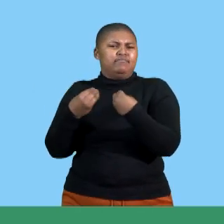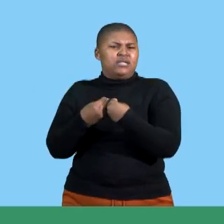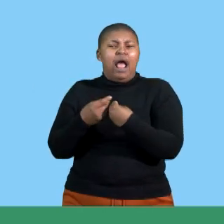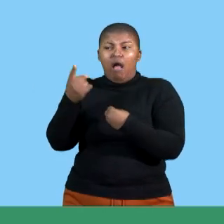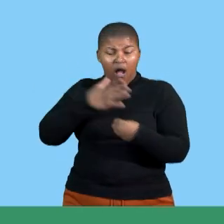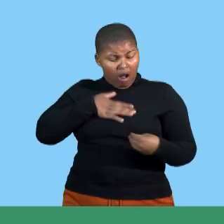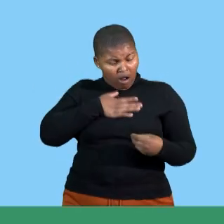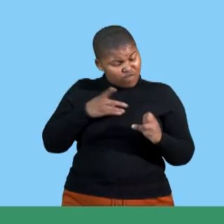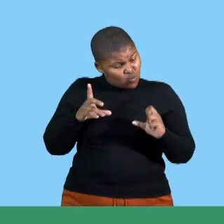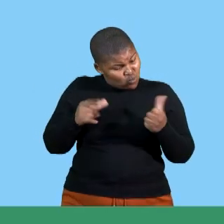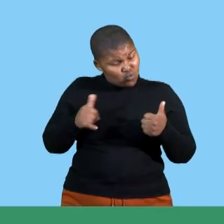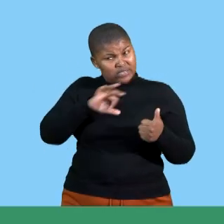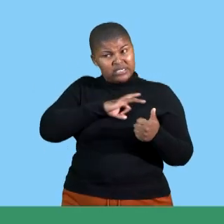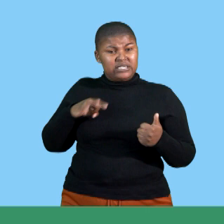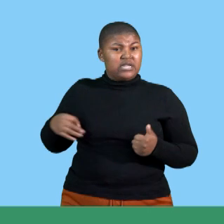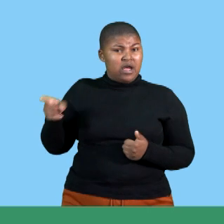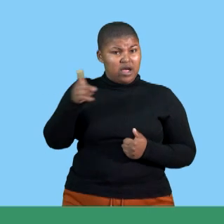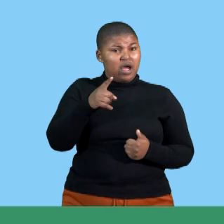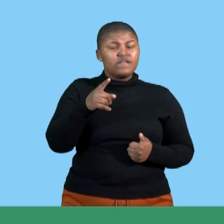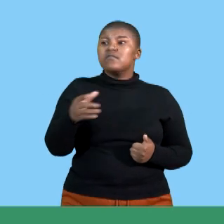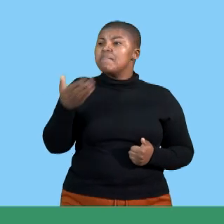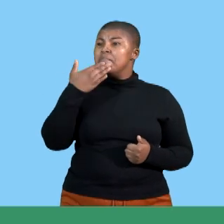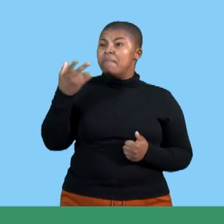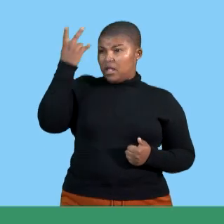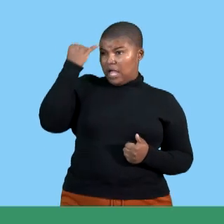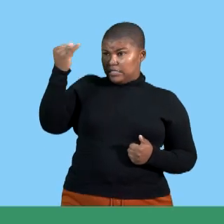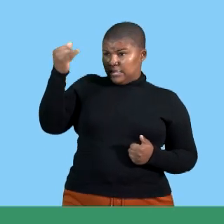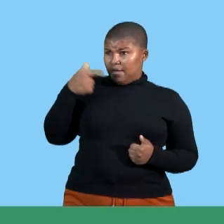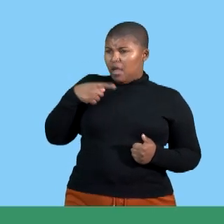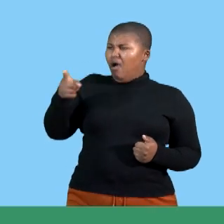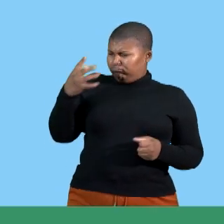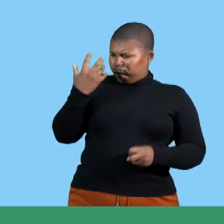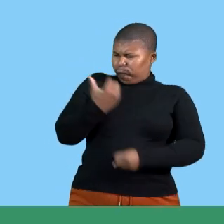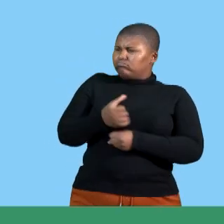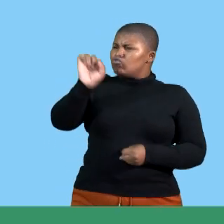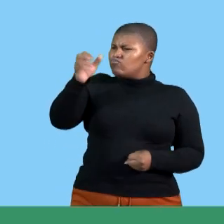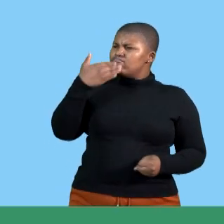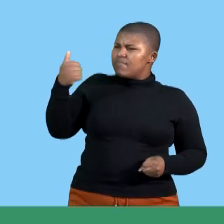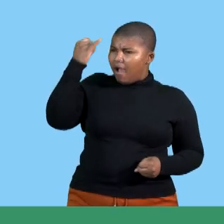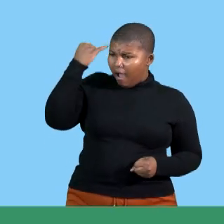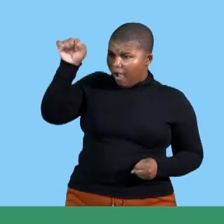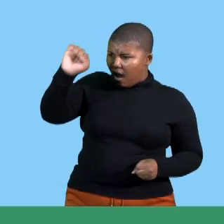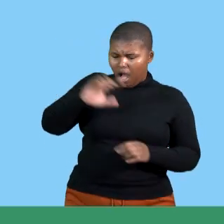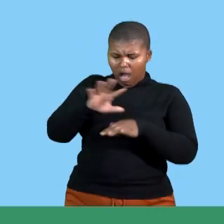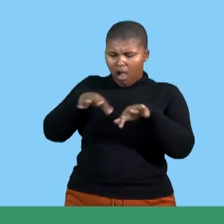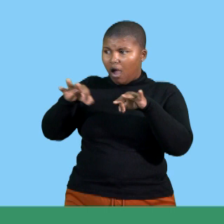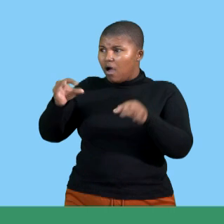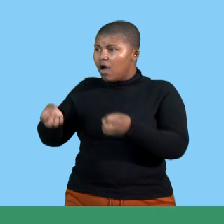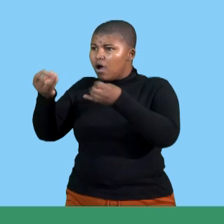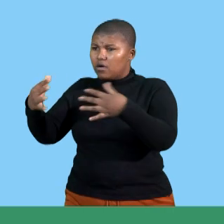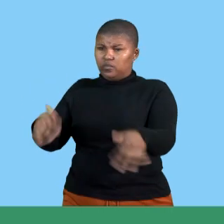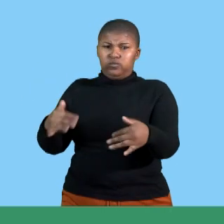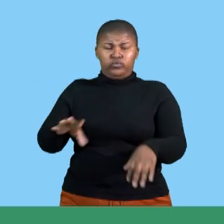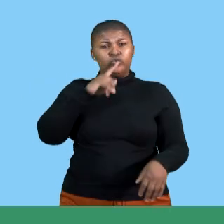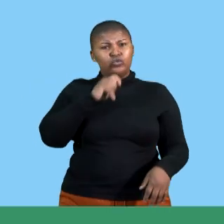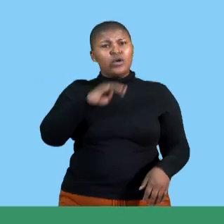If this was good and they came up with the best idea, reward achievement, because it reinforces what?